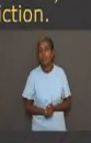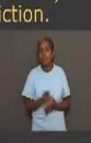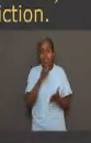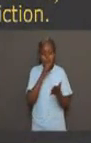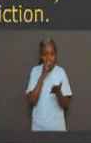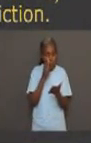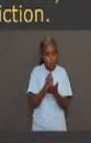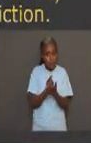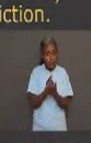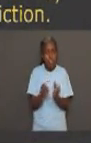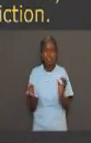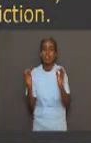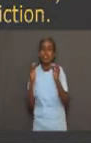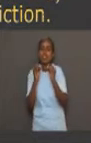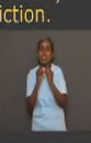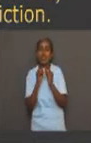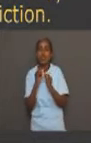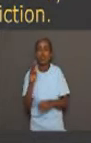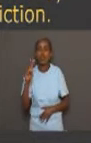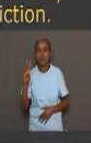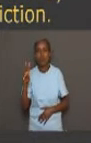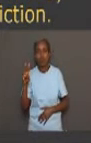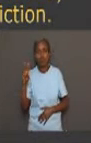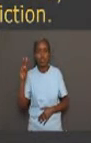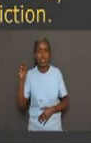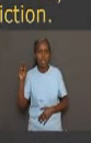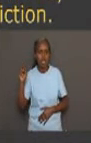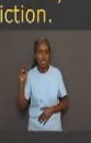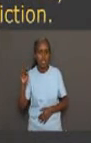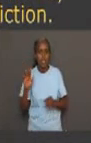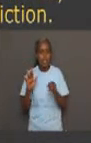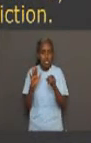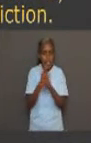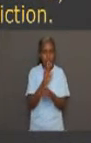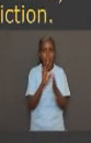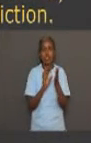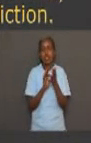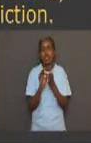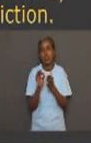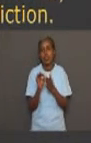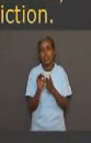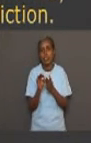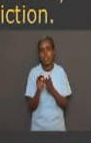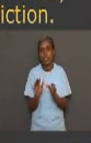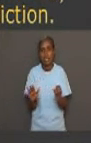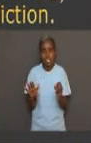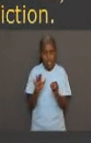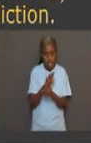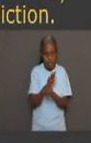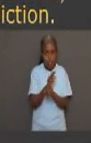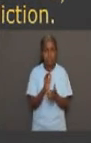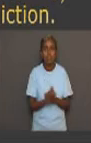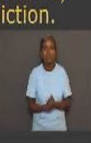Prove that the sum of two n even numbers is